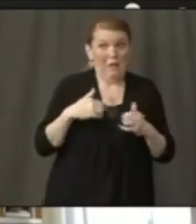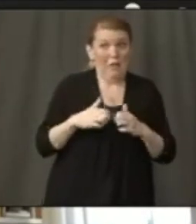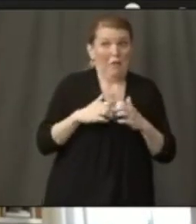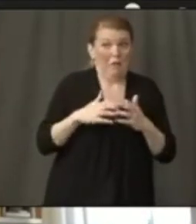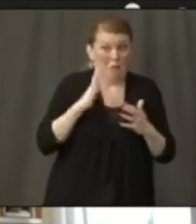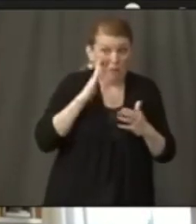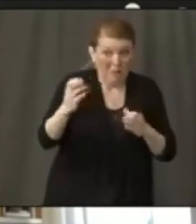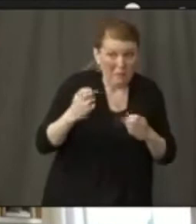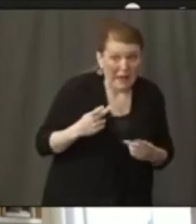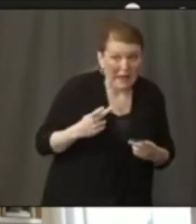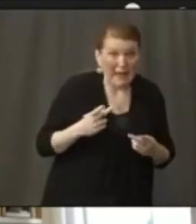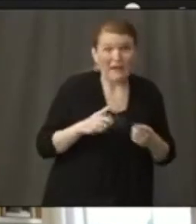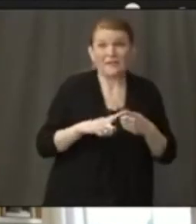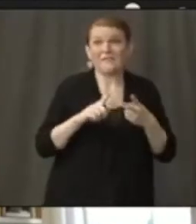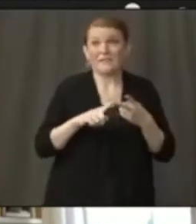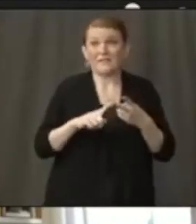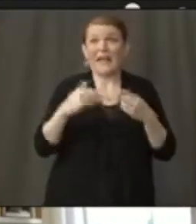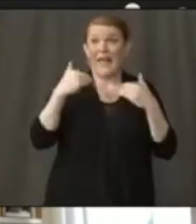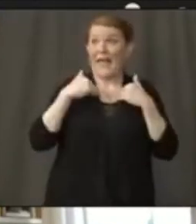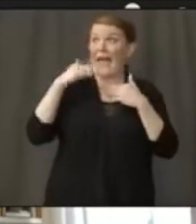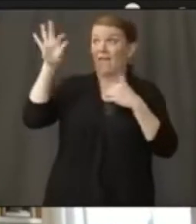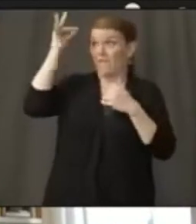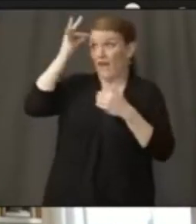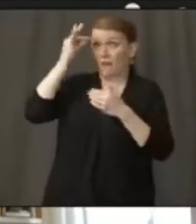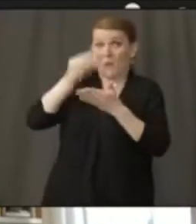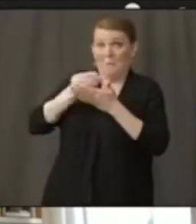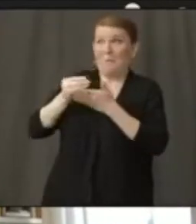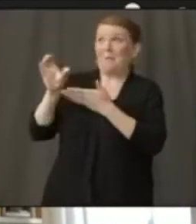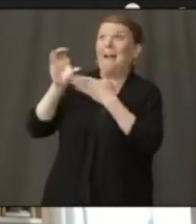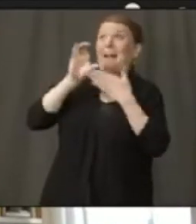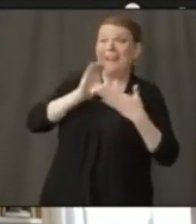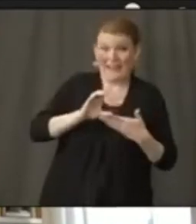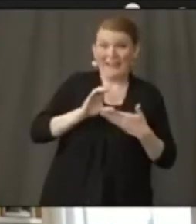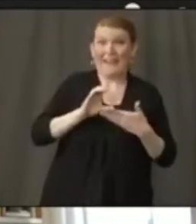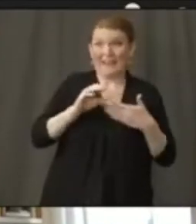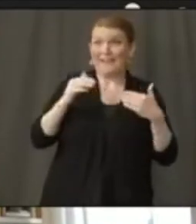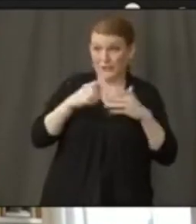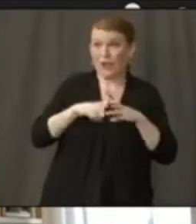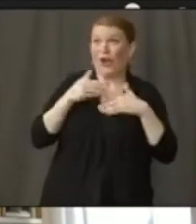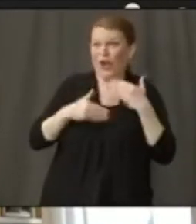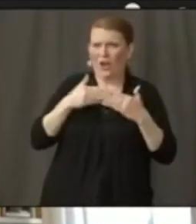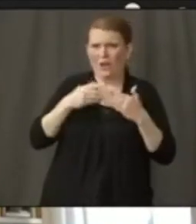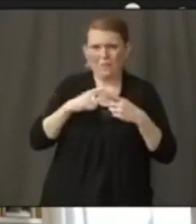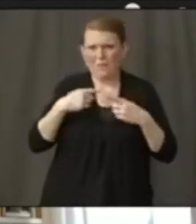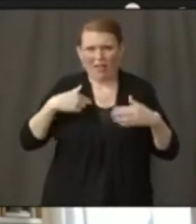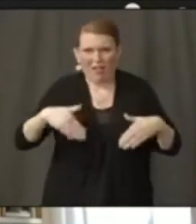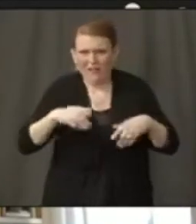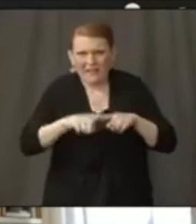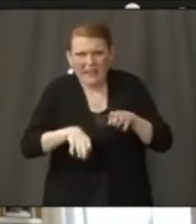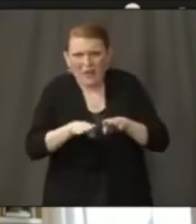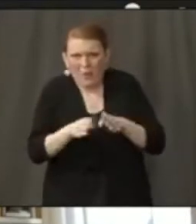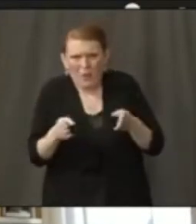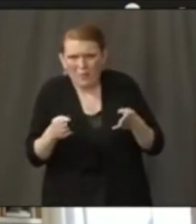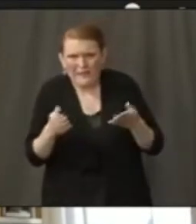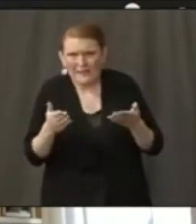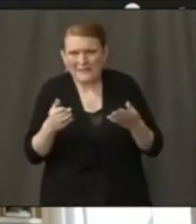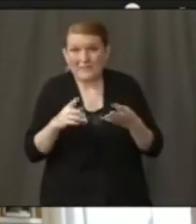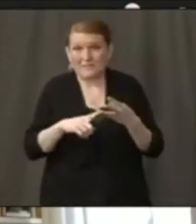PPP's kicked in, but I'm not able to open yet. Am I going to be able to find the sanitizer